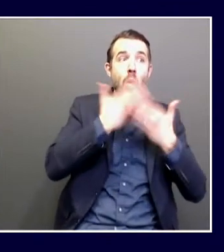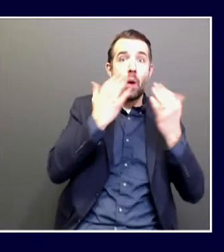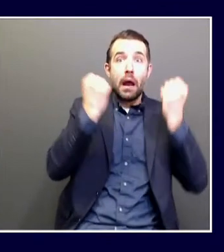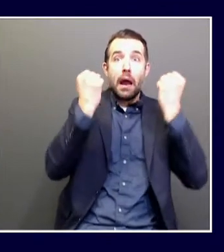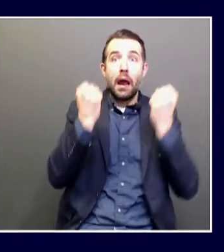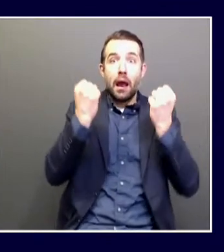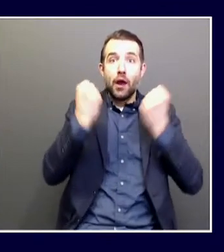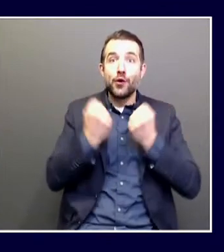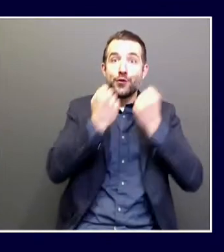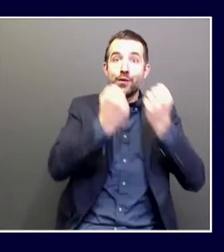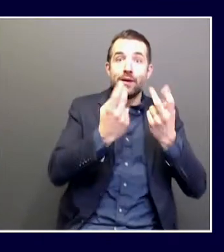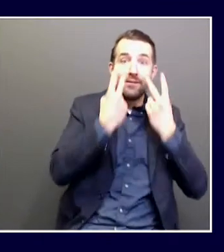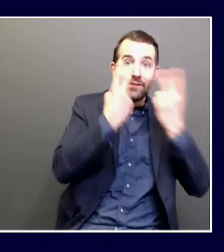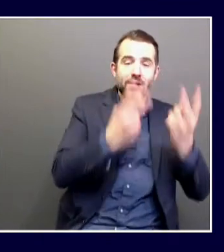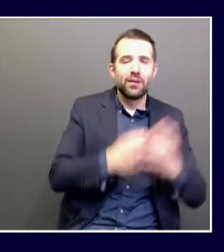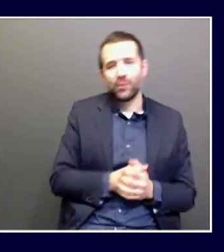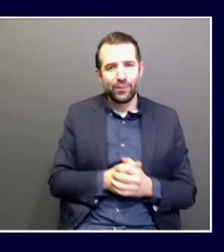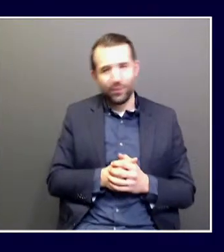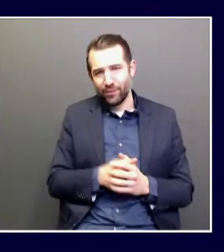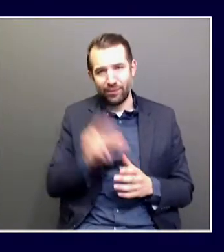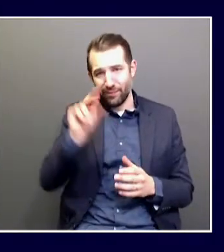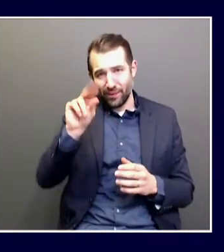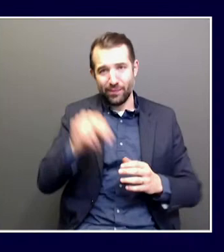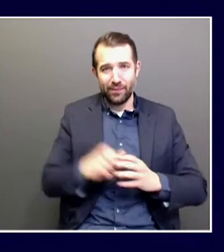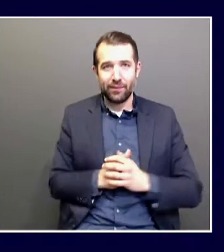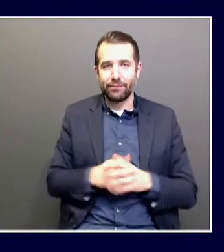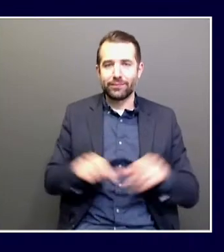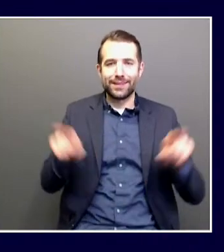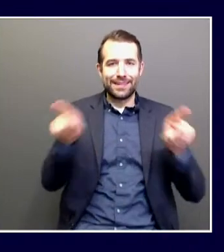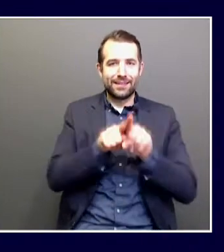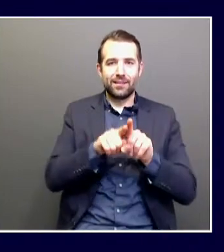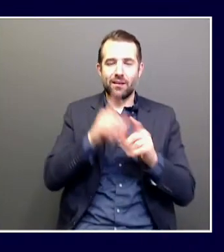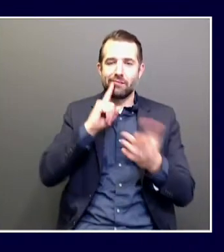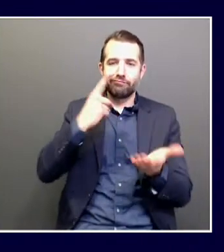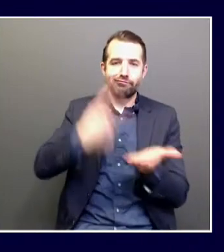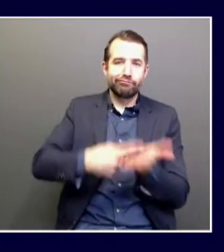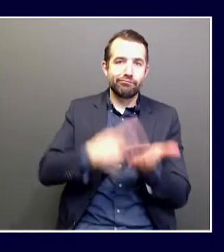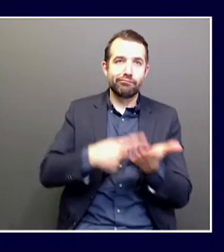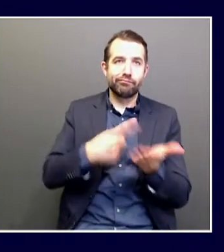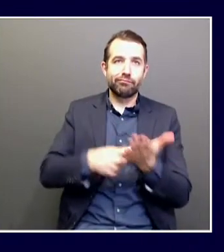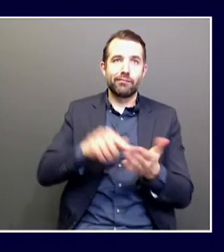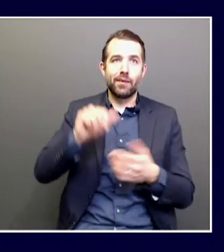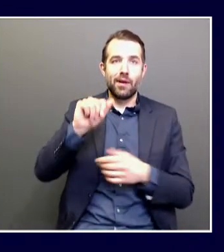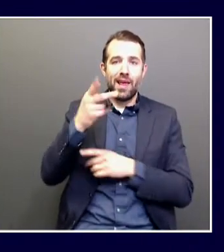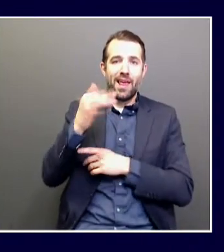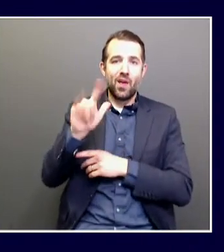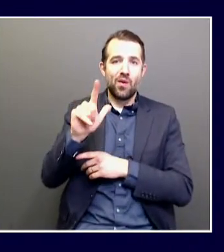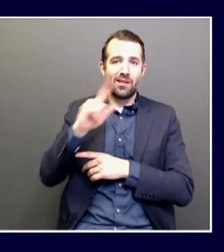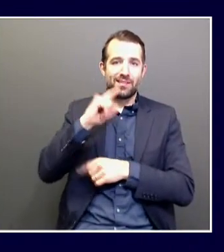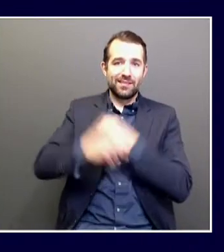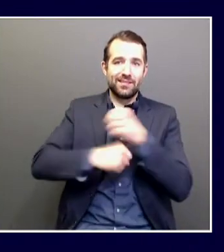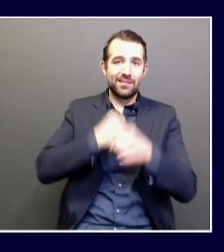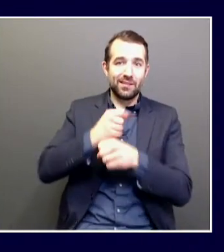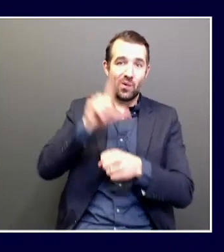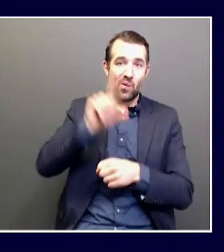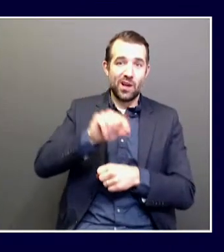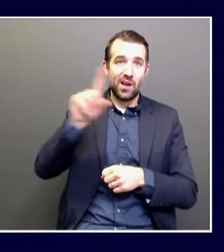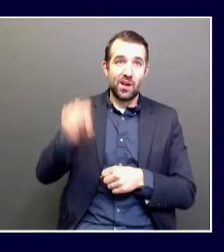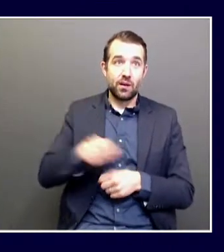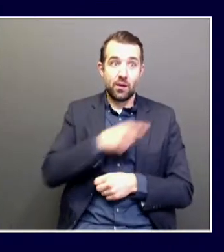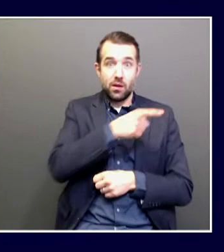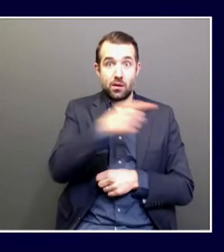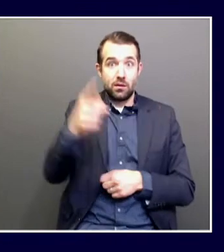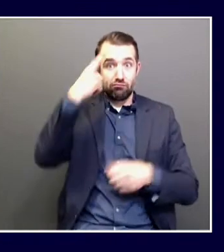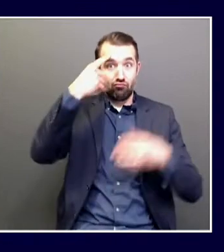2020. It is my strong belief that if you are basing your day-to-day decisions by data that are on a zip code map, you are doing it